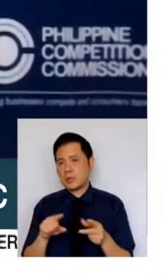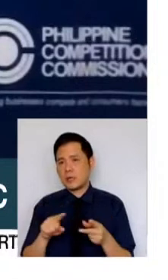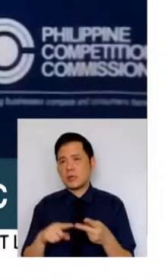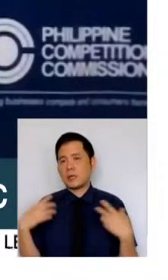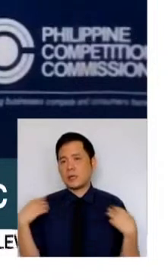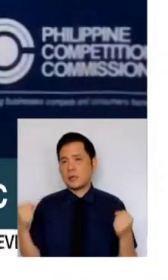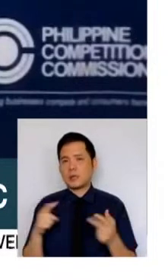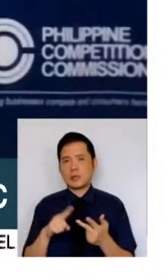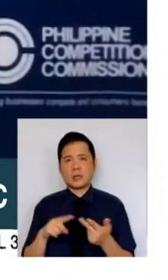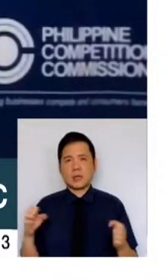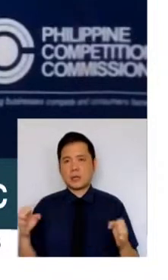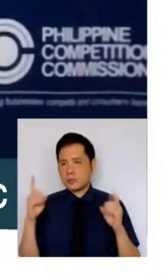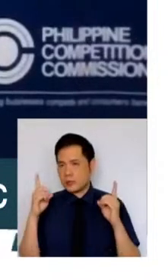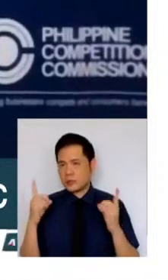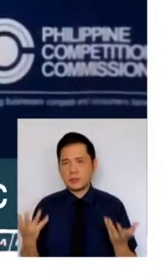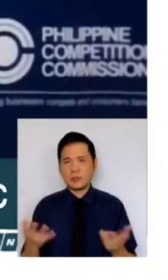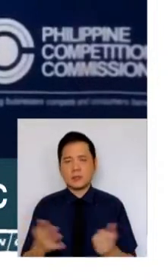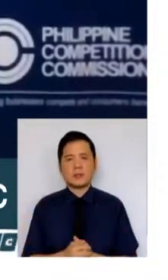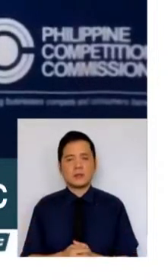do a lot